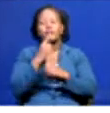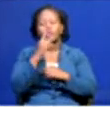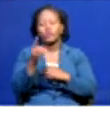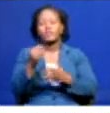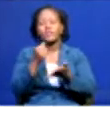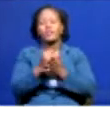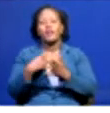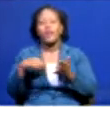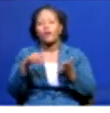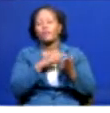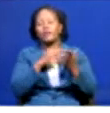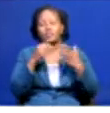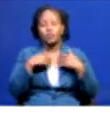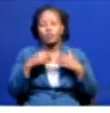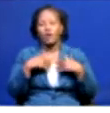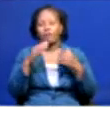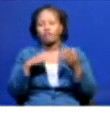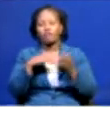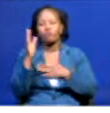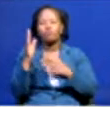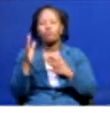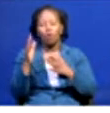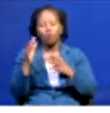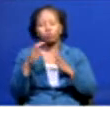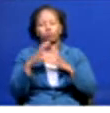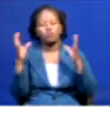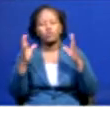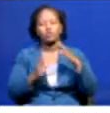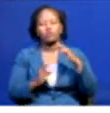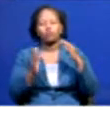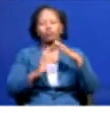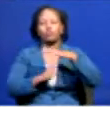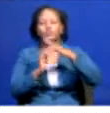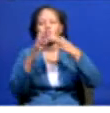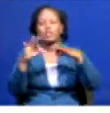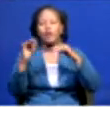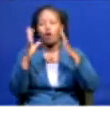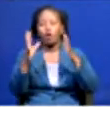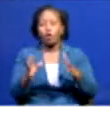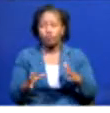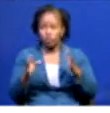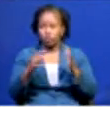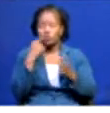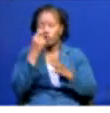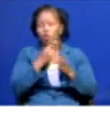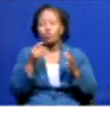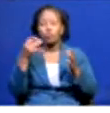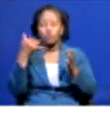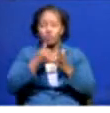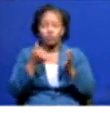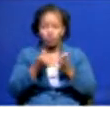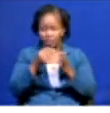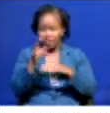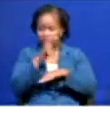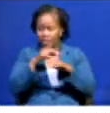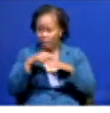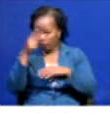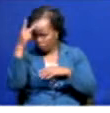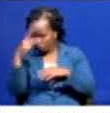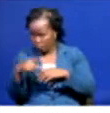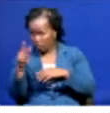a critical mass of like-minded senior officials who will contribute to national policy through